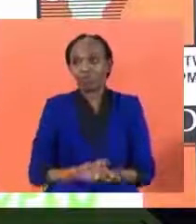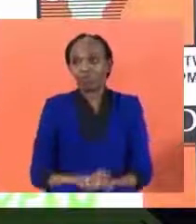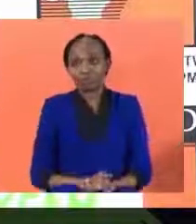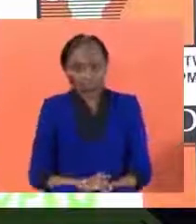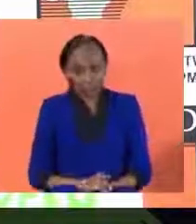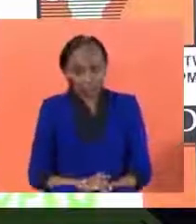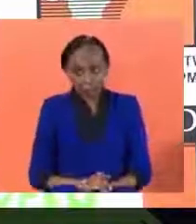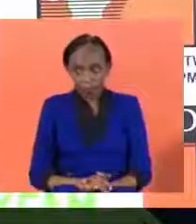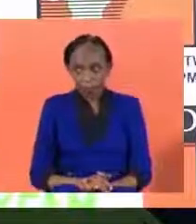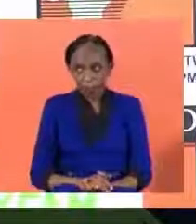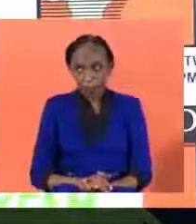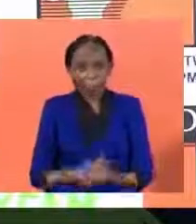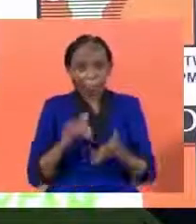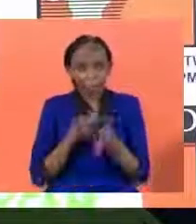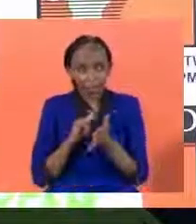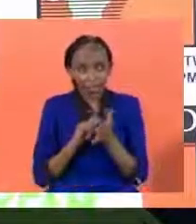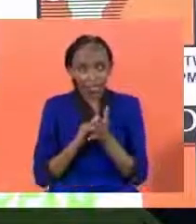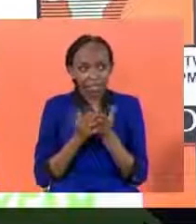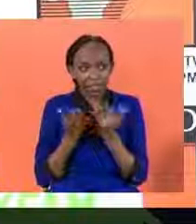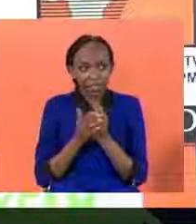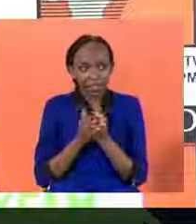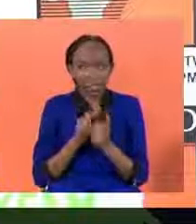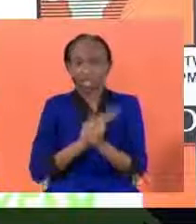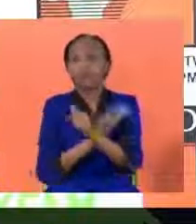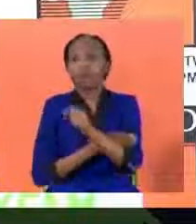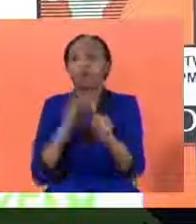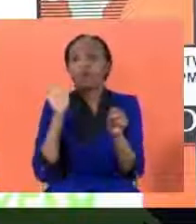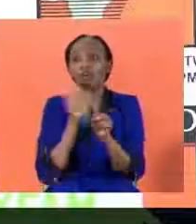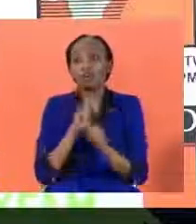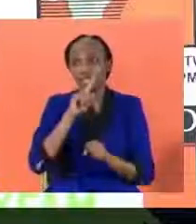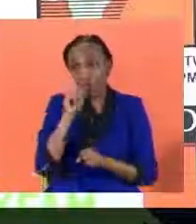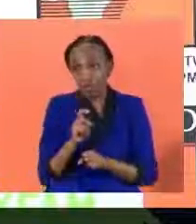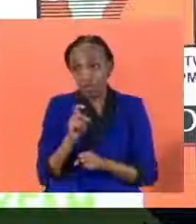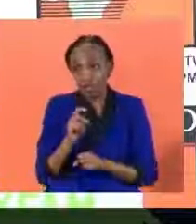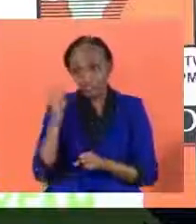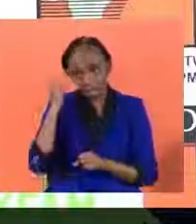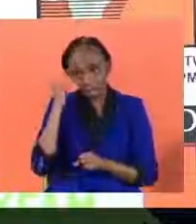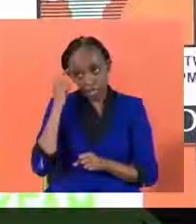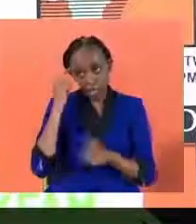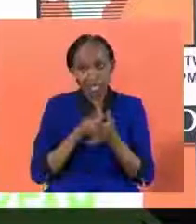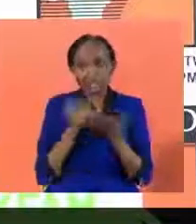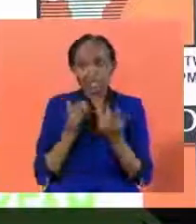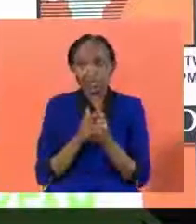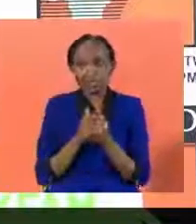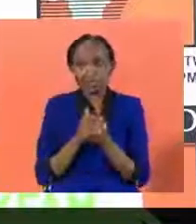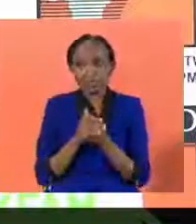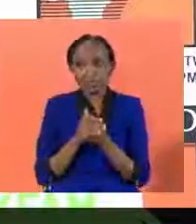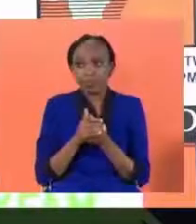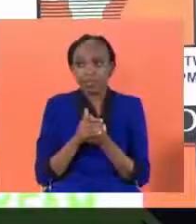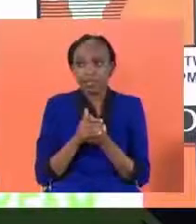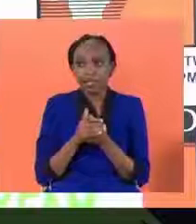Wow. Thank you. That is a powerful question, and I think that